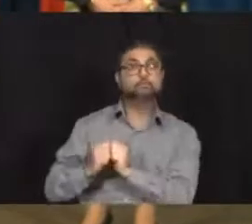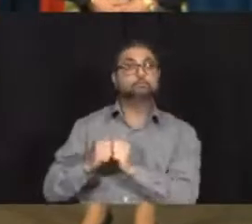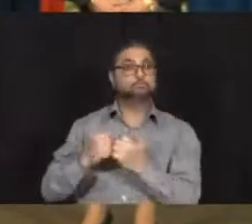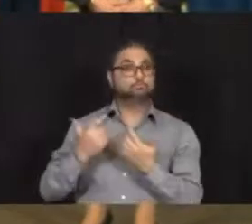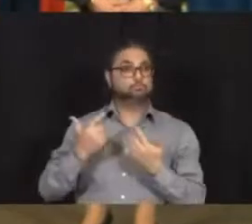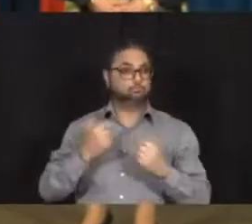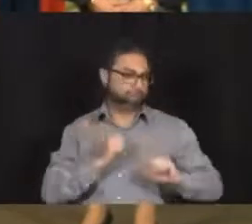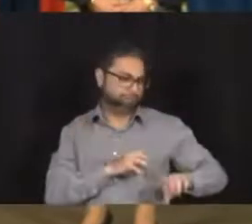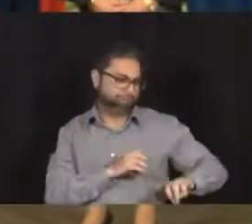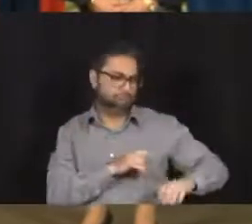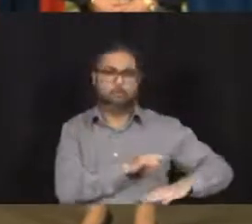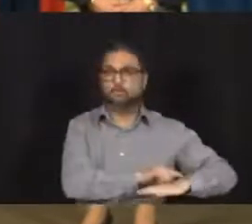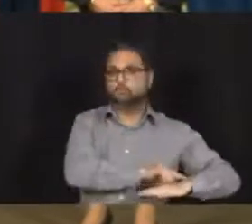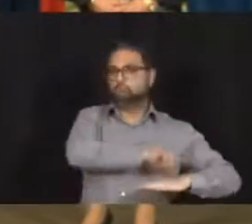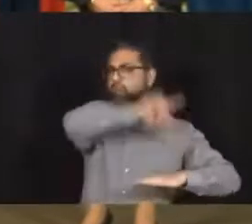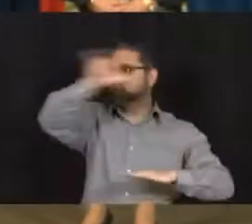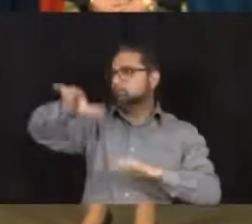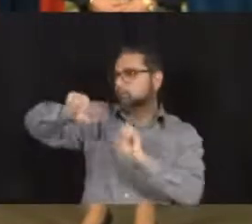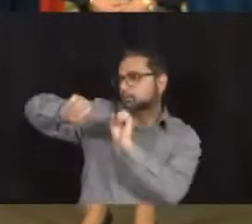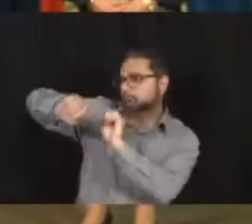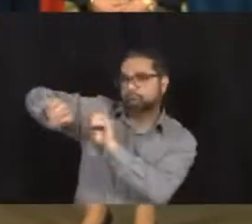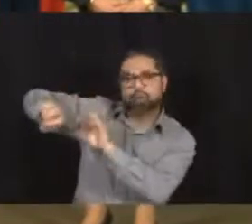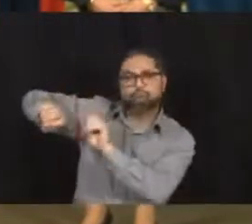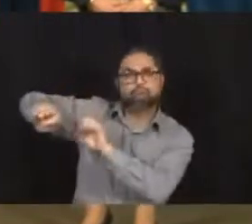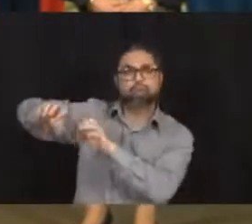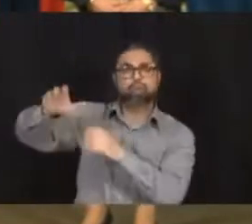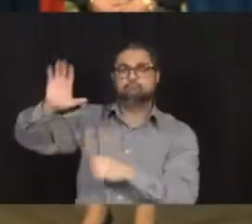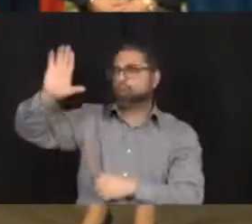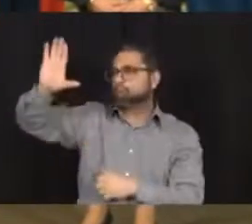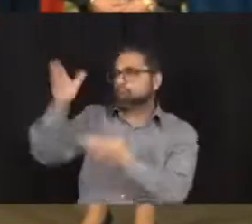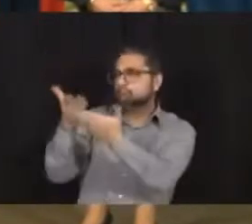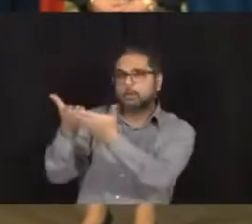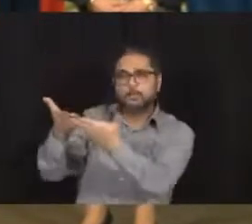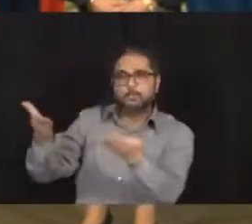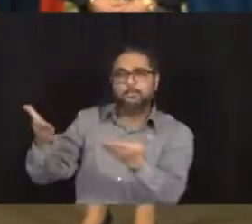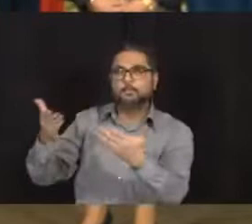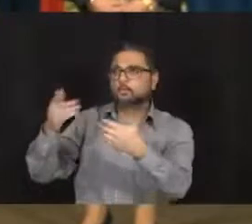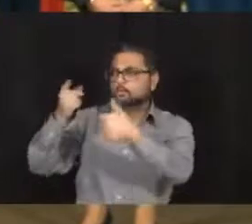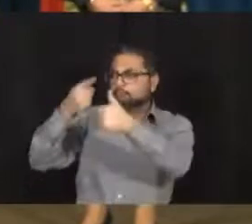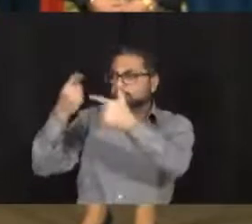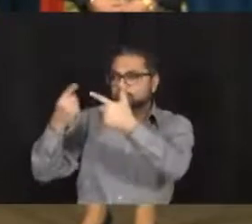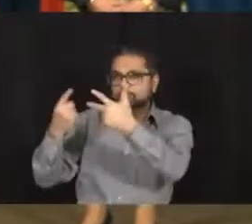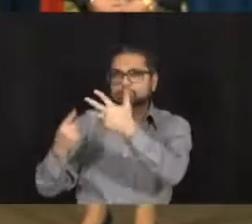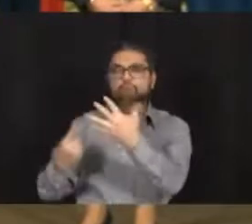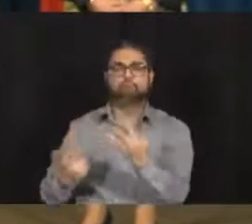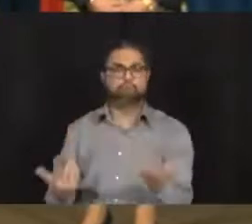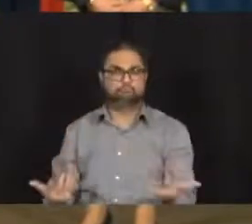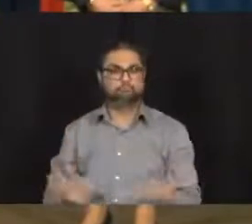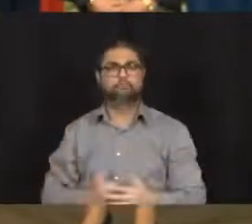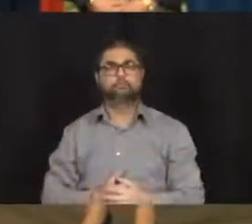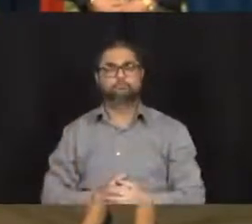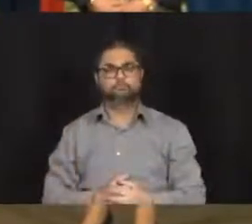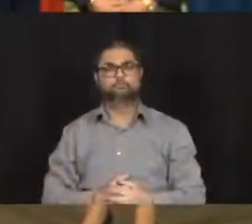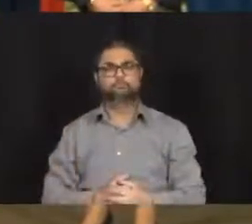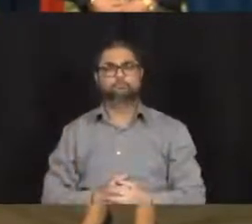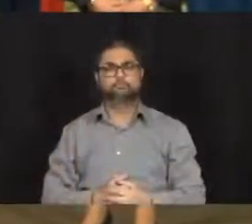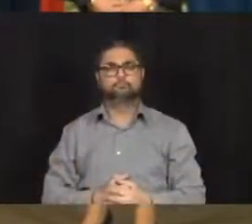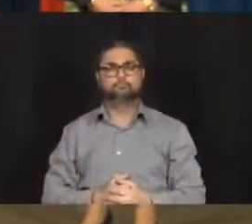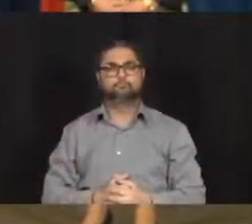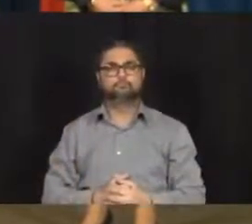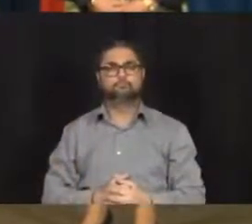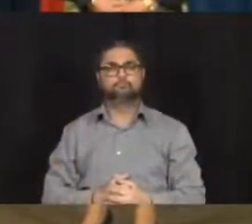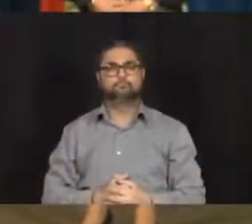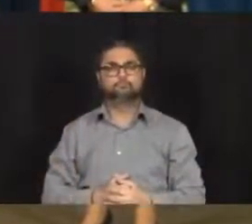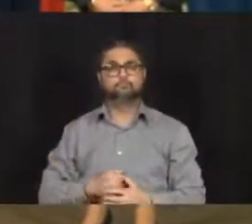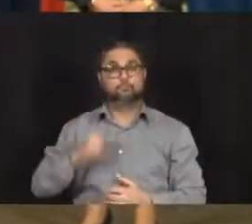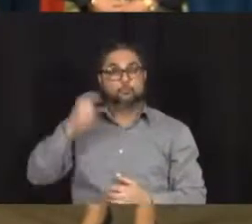are needed. So I know this came up again, the other day with the Prime Minister and other